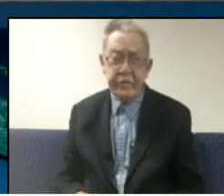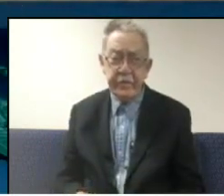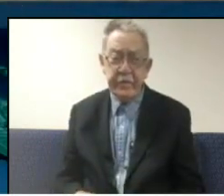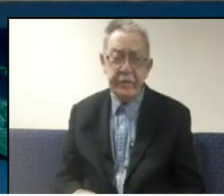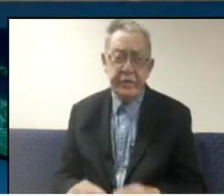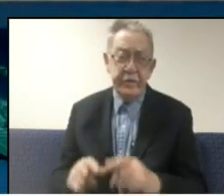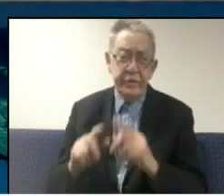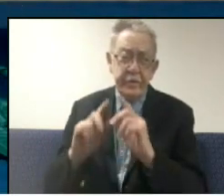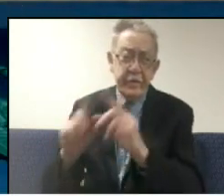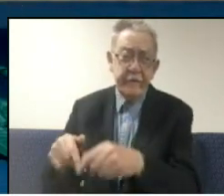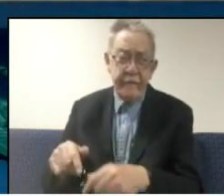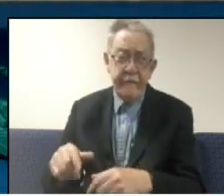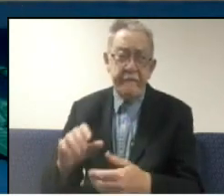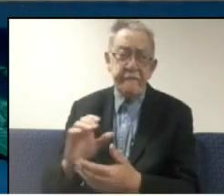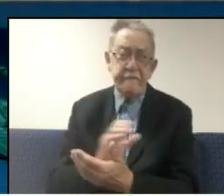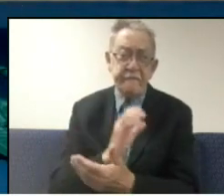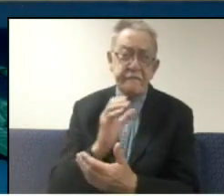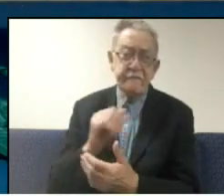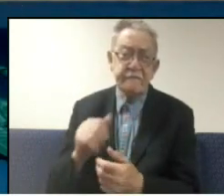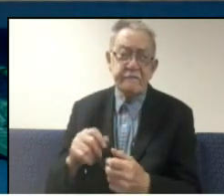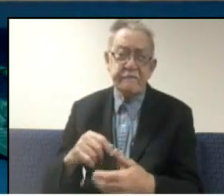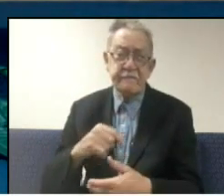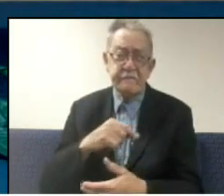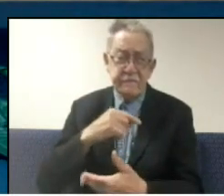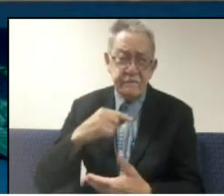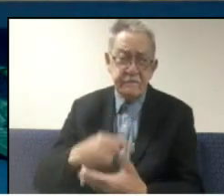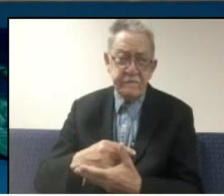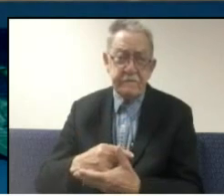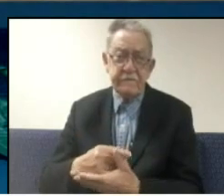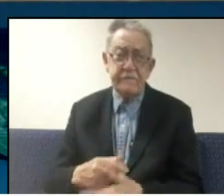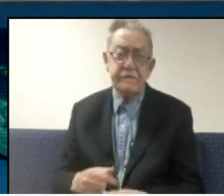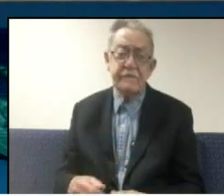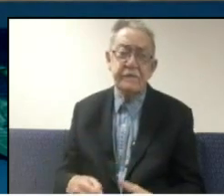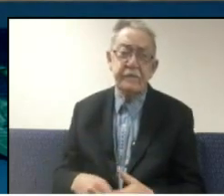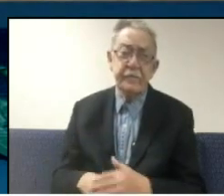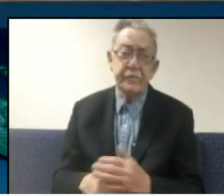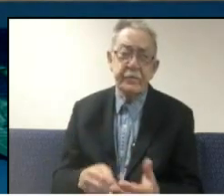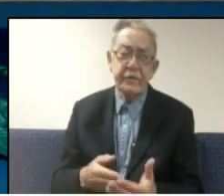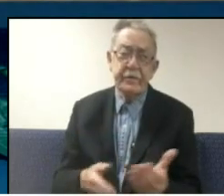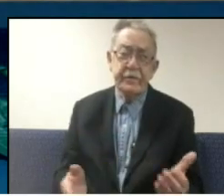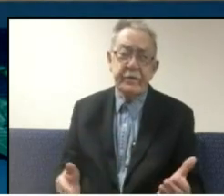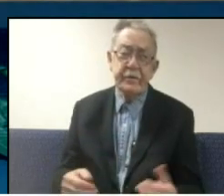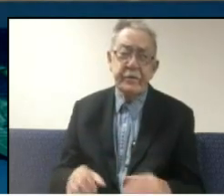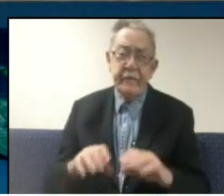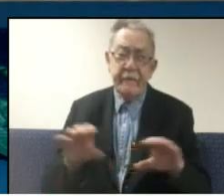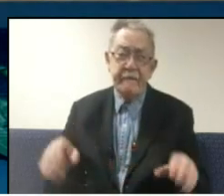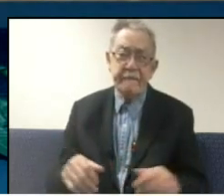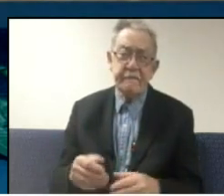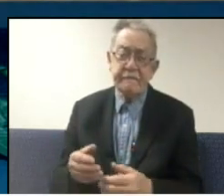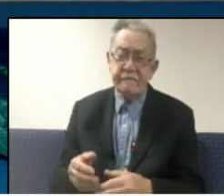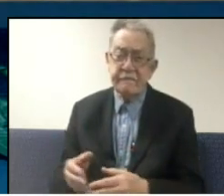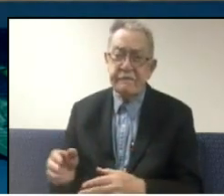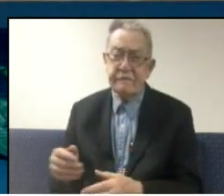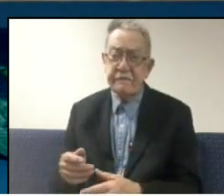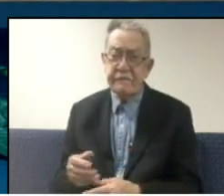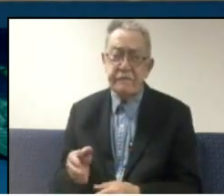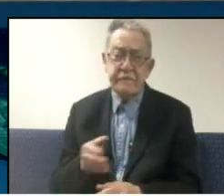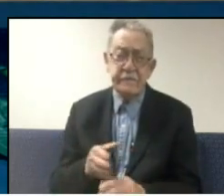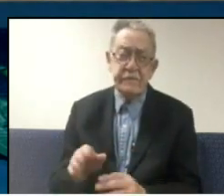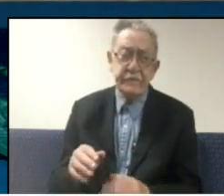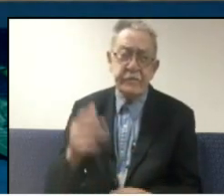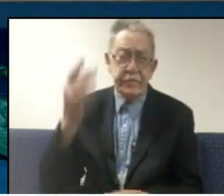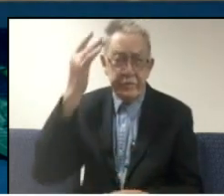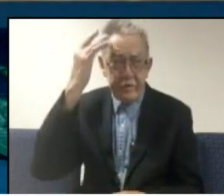and I got my degree, and eventually in the thing that I was most interested in, that seemed to make the most sense to